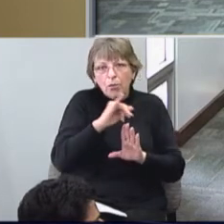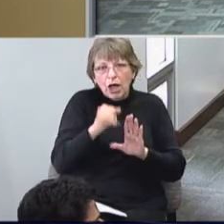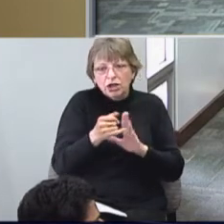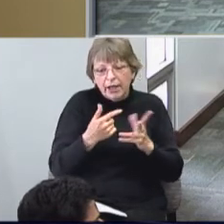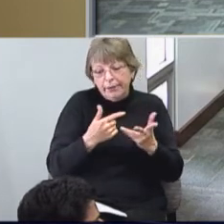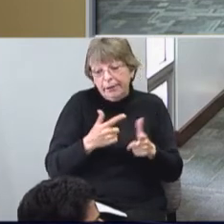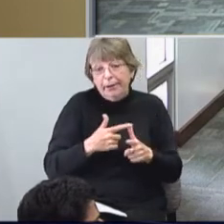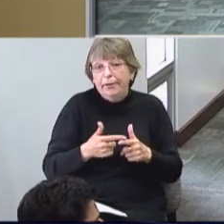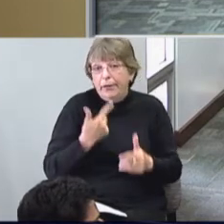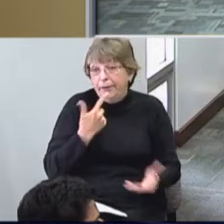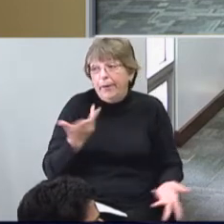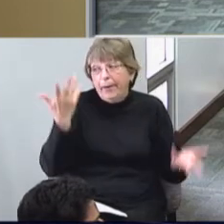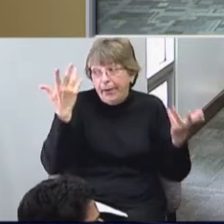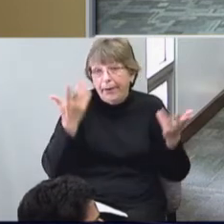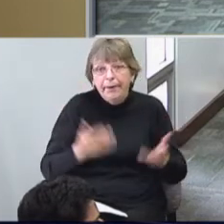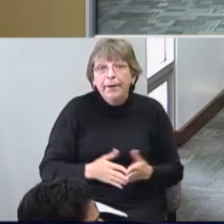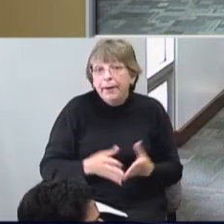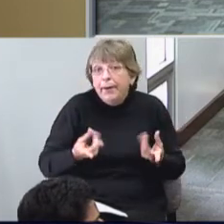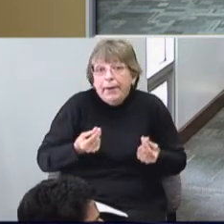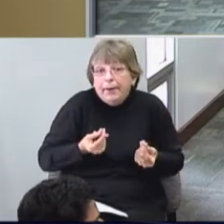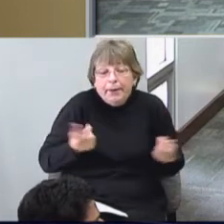do?